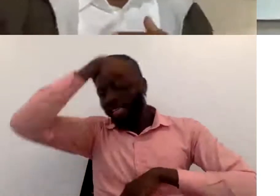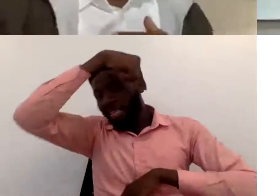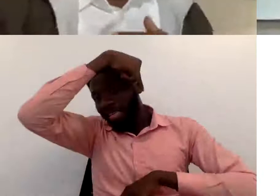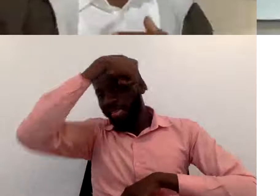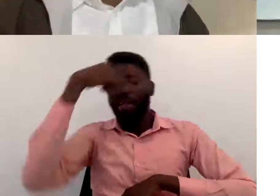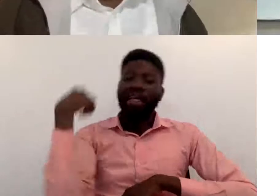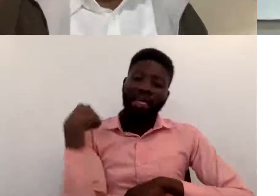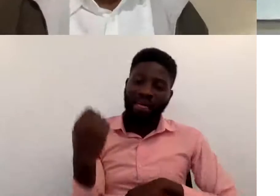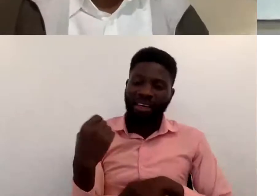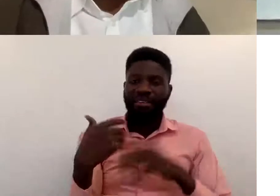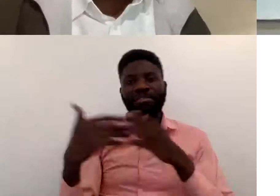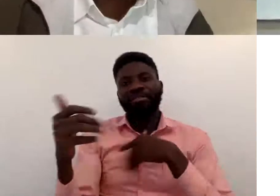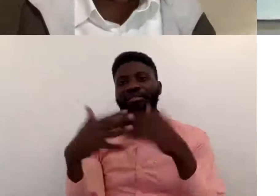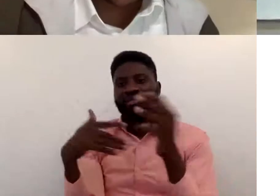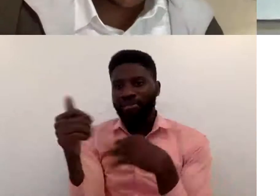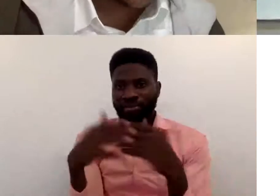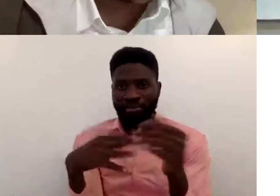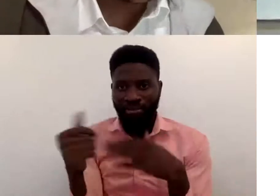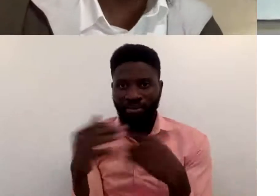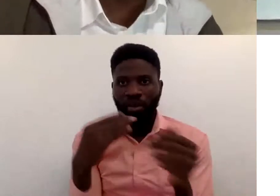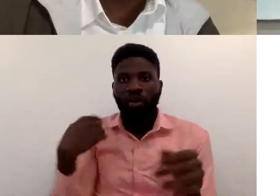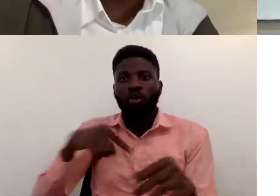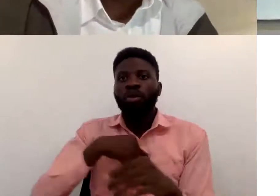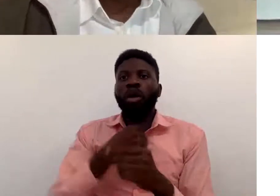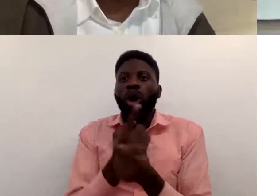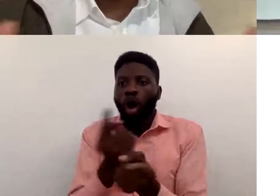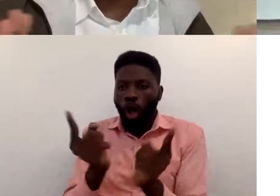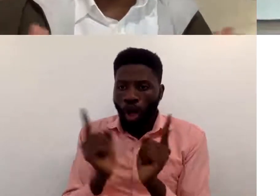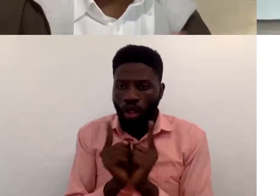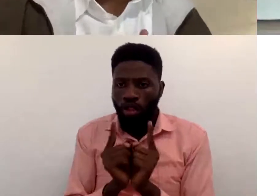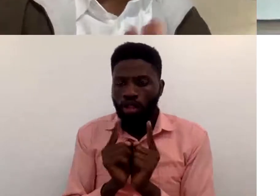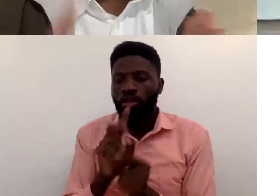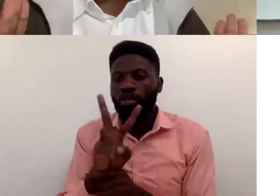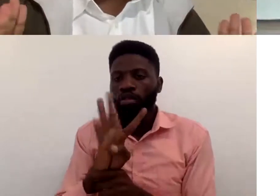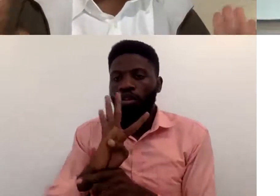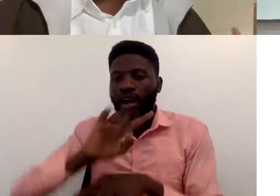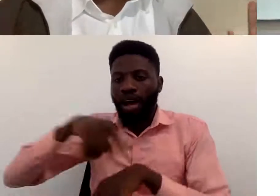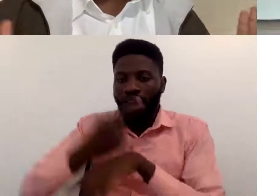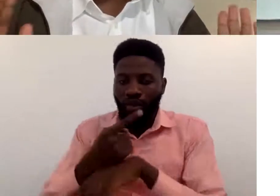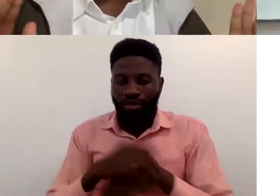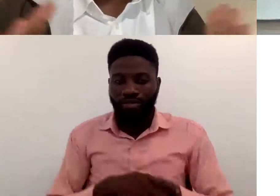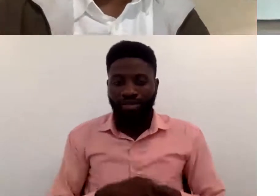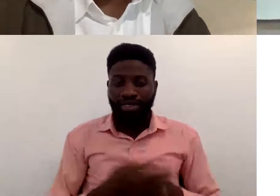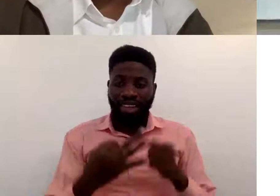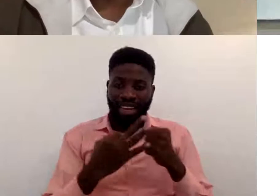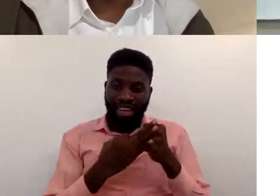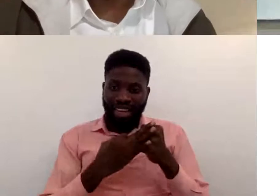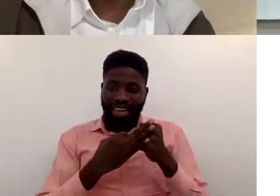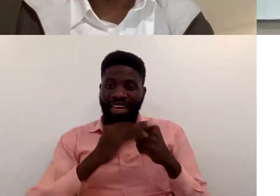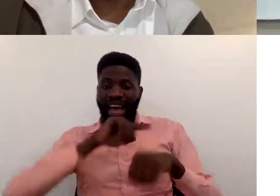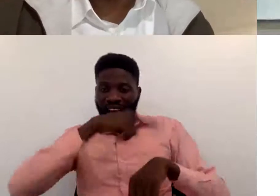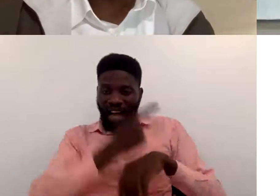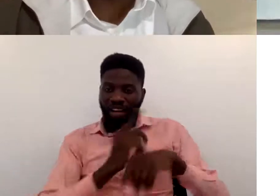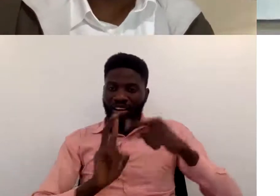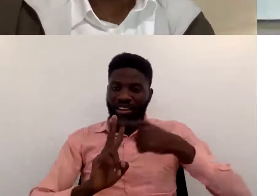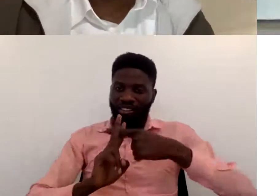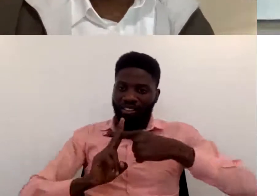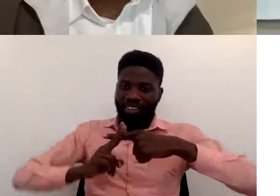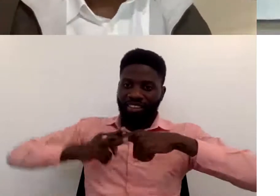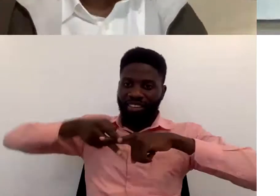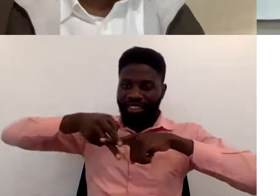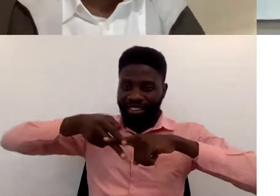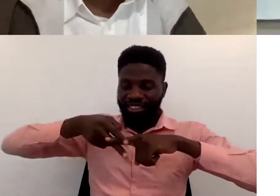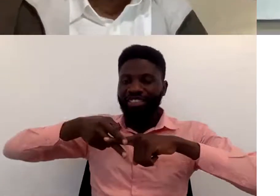workplace, etc. We all have 24 hours. 8 hours, I think it's constant for all of us, as recommended by